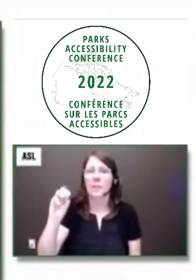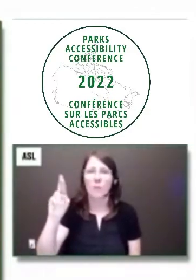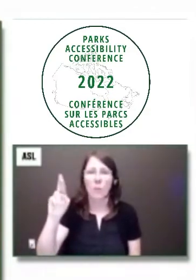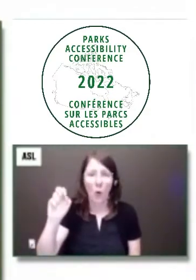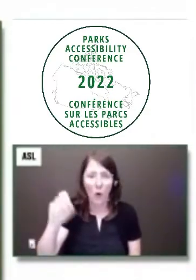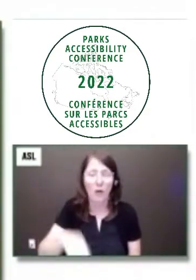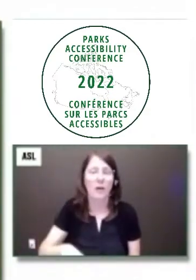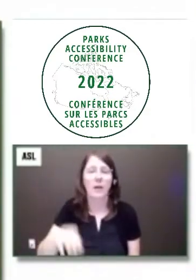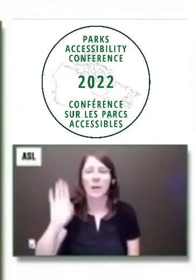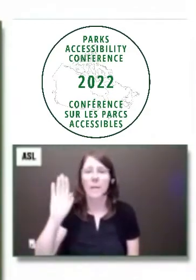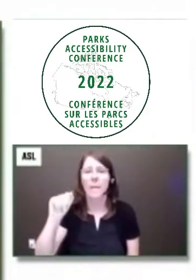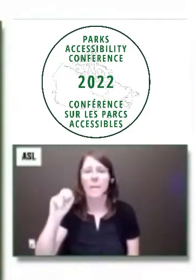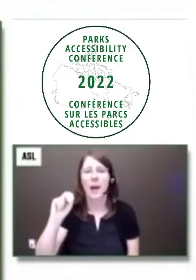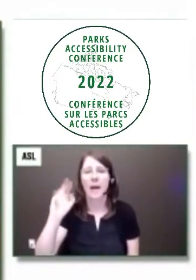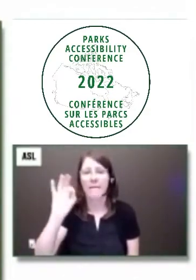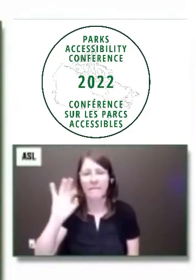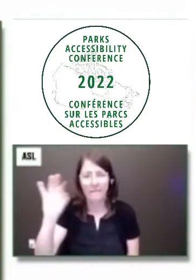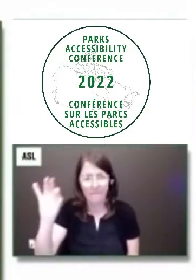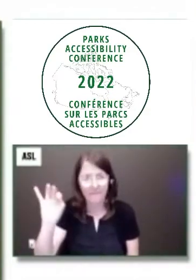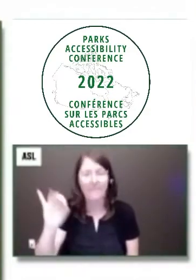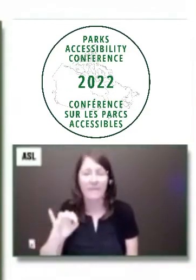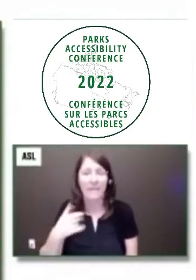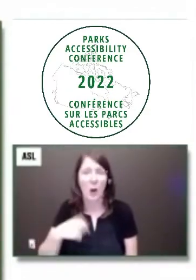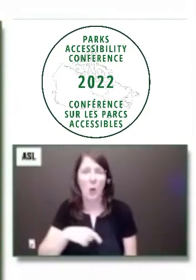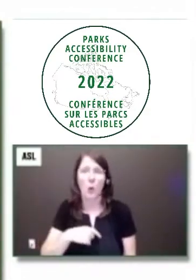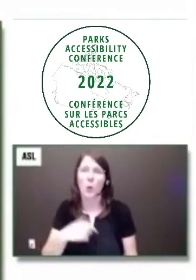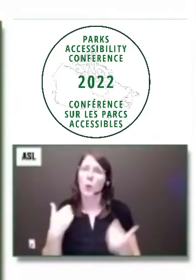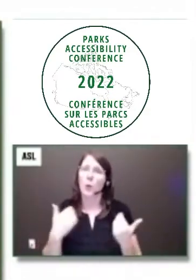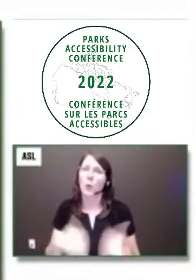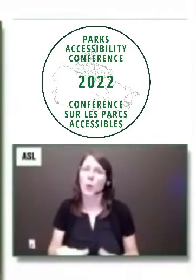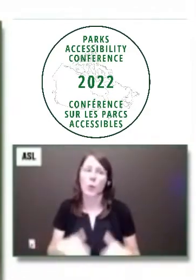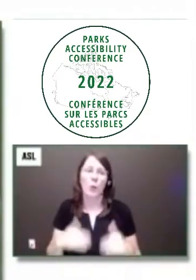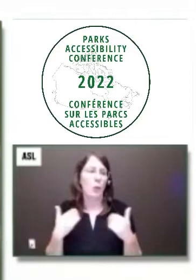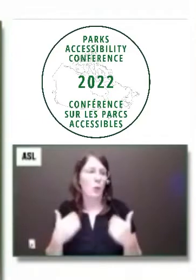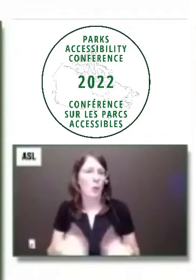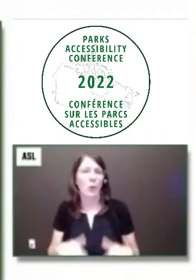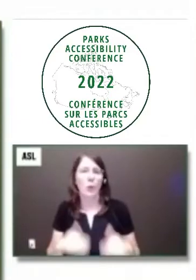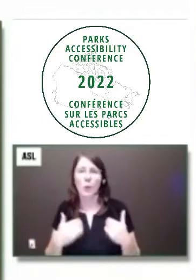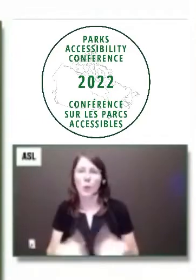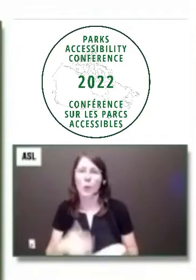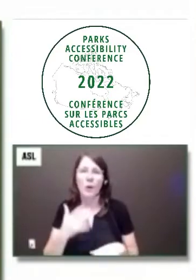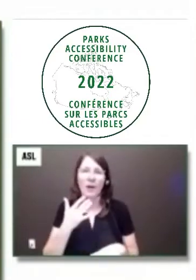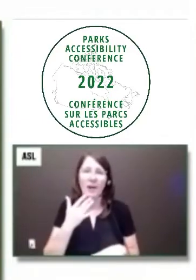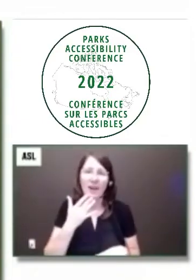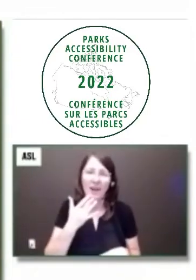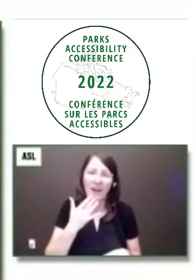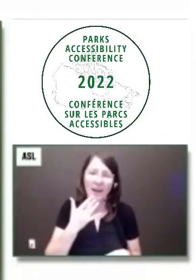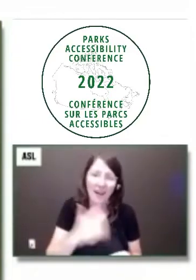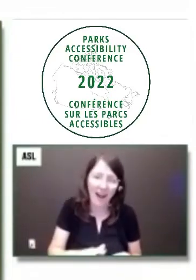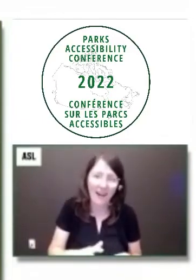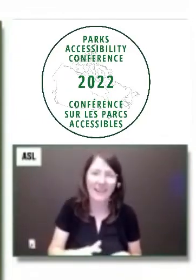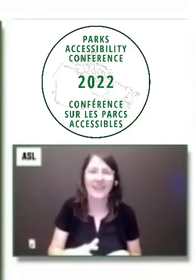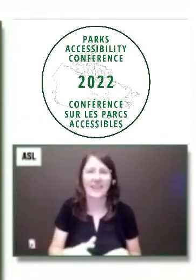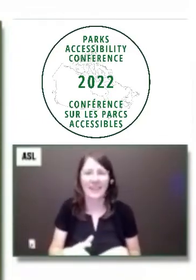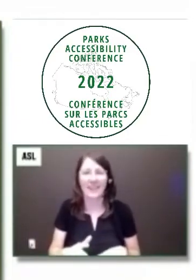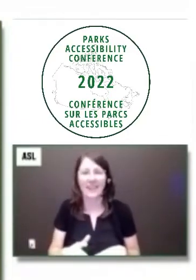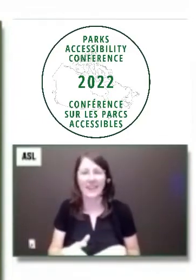great luxury and privilege of being able to recreate on a lot of Alberta parklands and